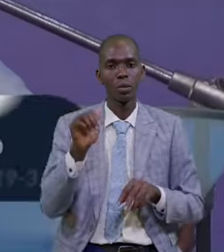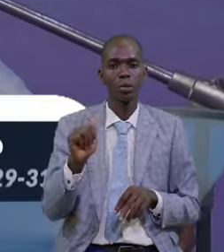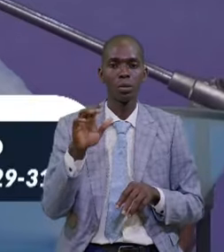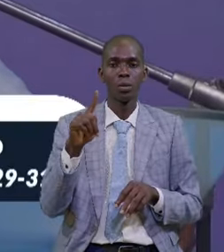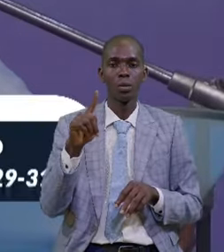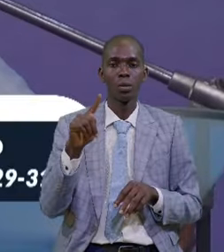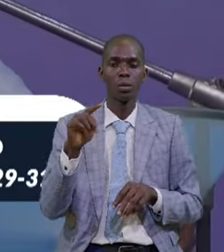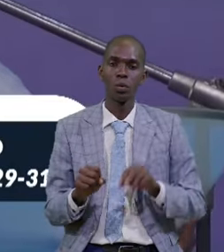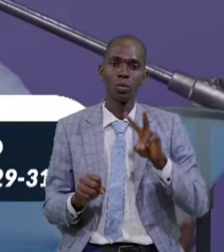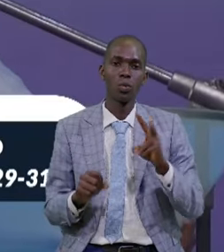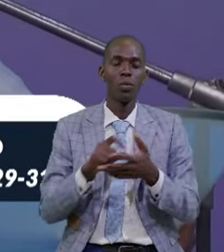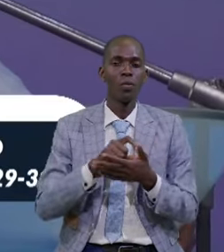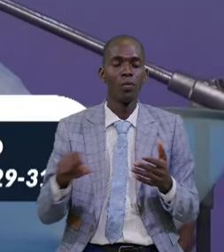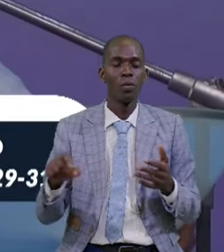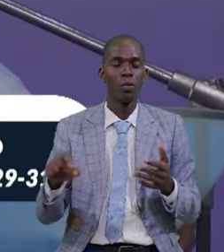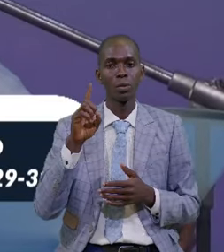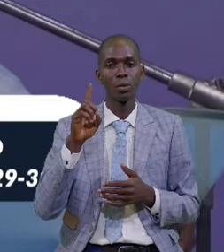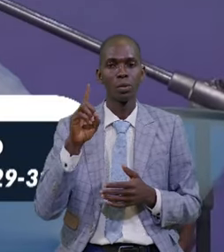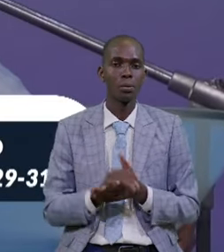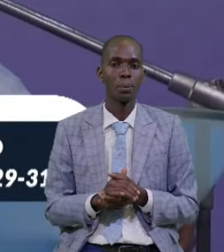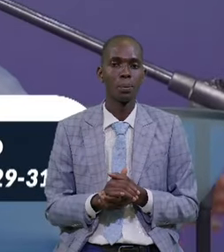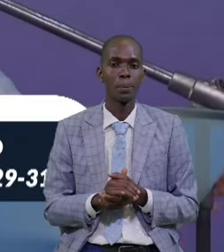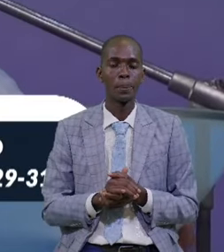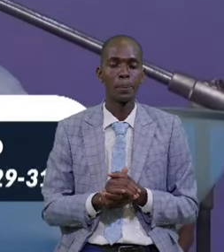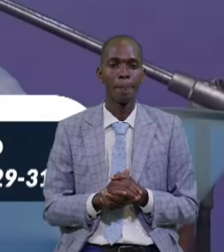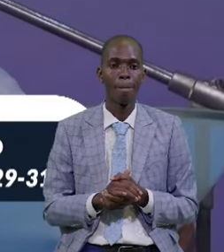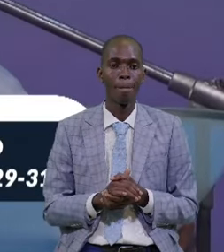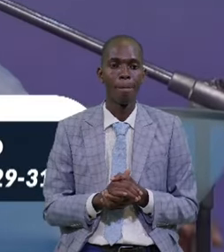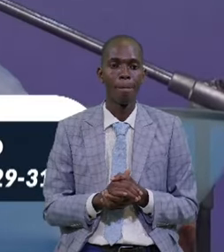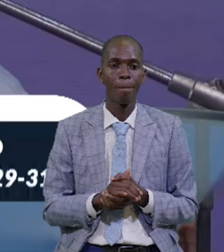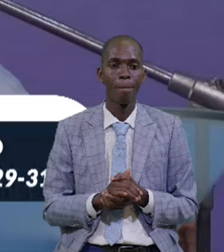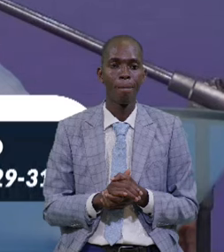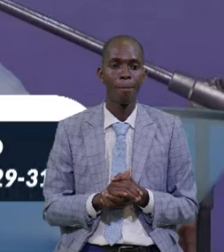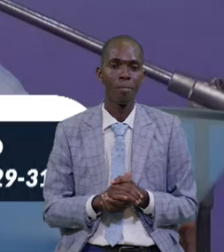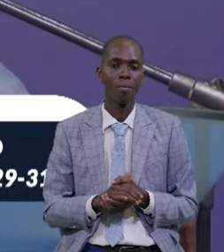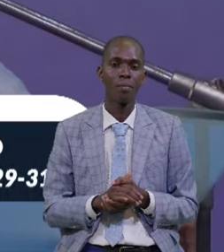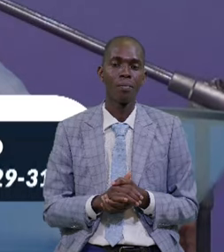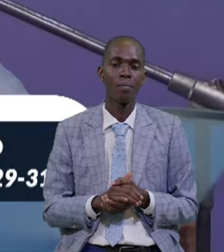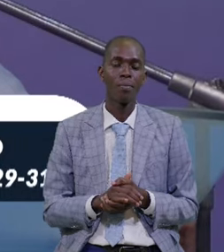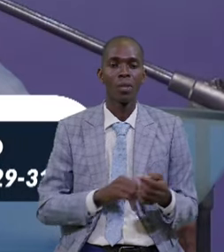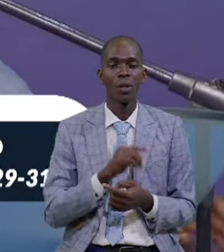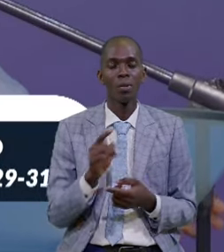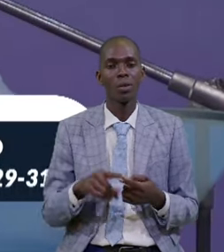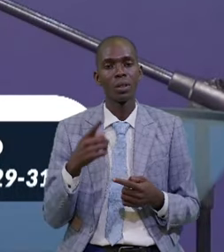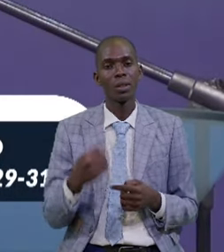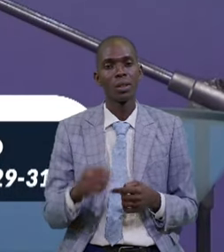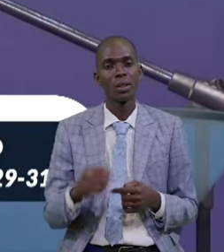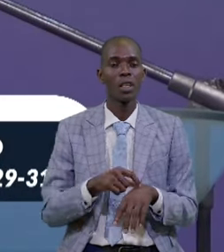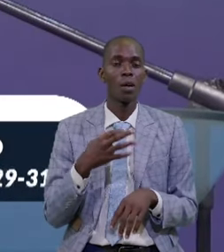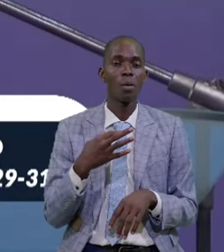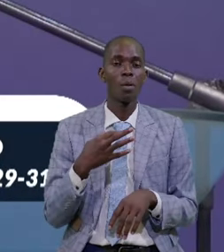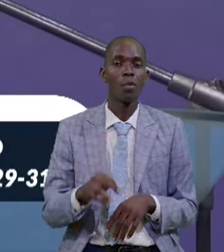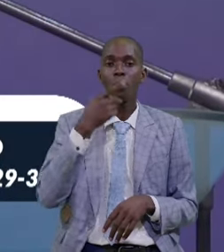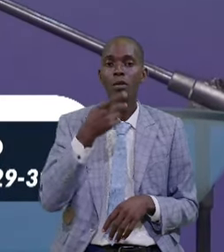2, reading from verse 1. And when the day of Pentecost was fully come, when the day